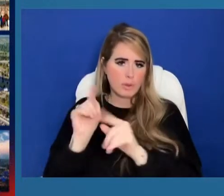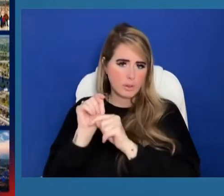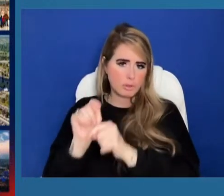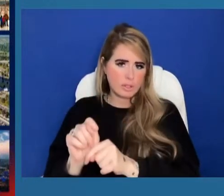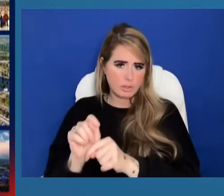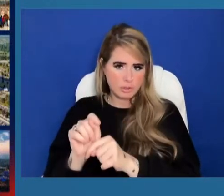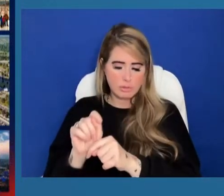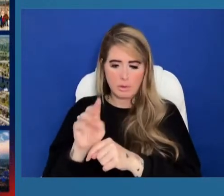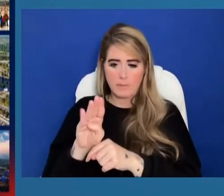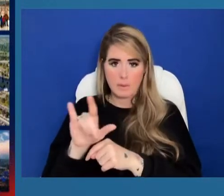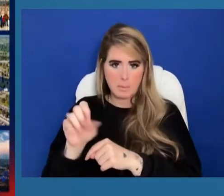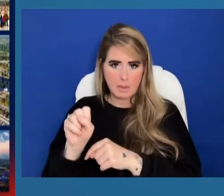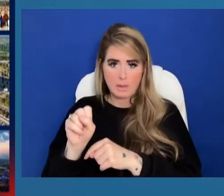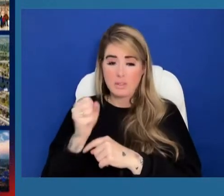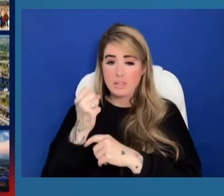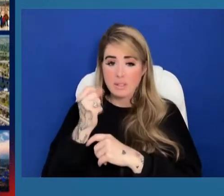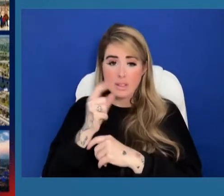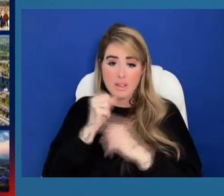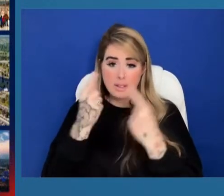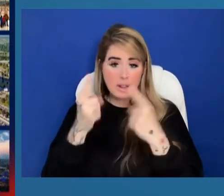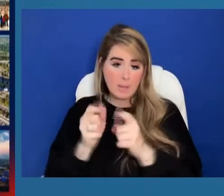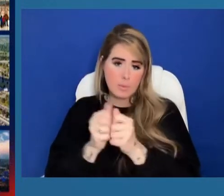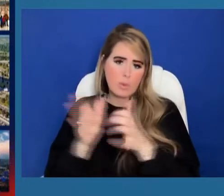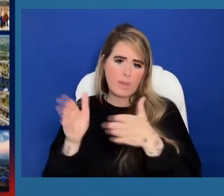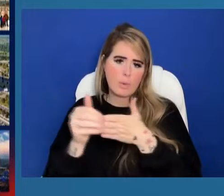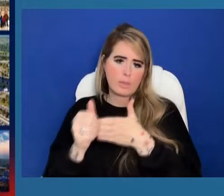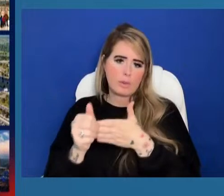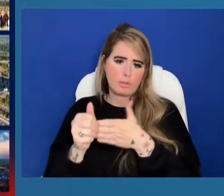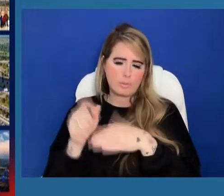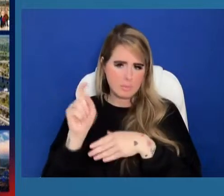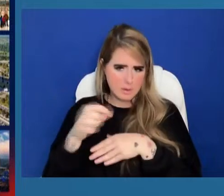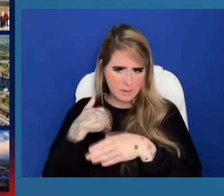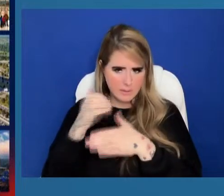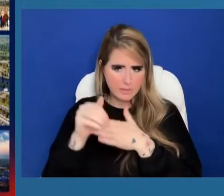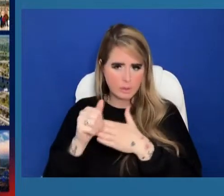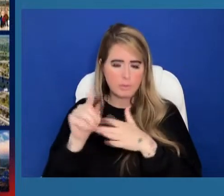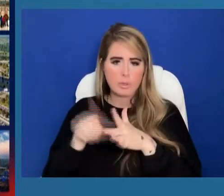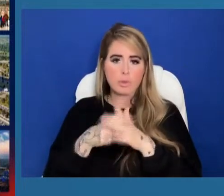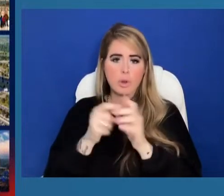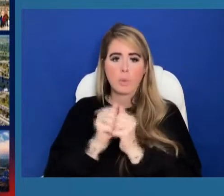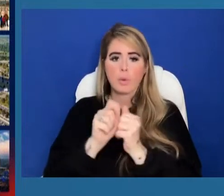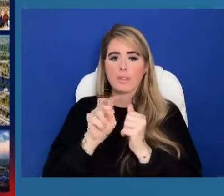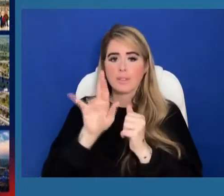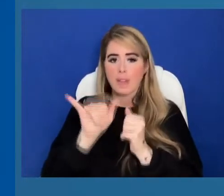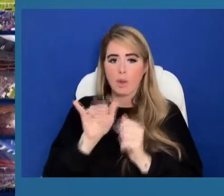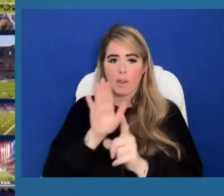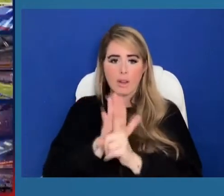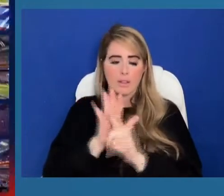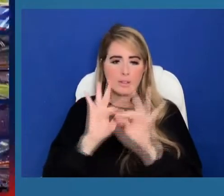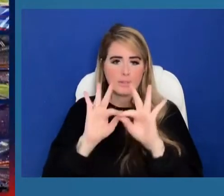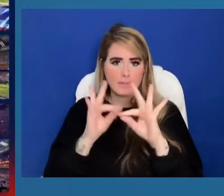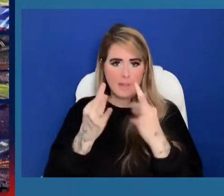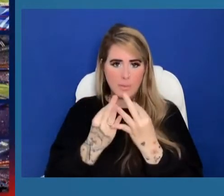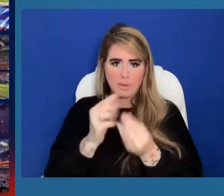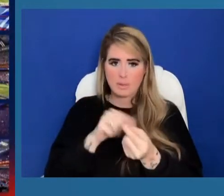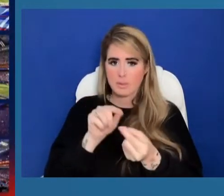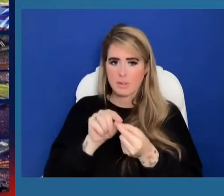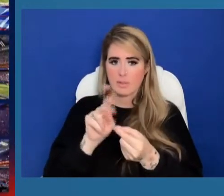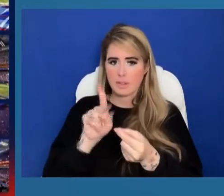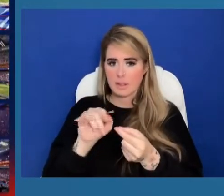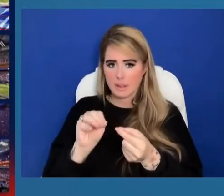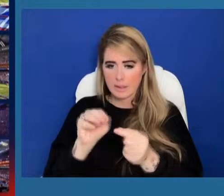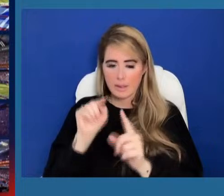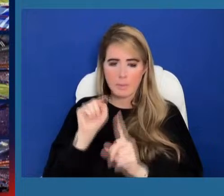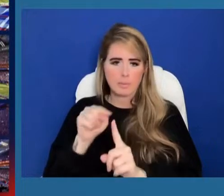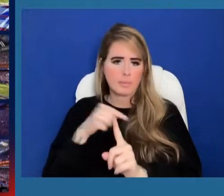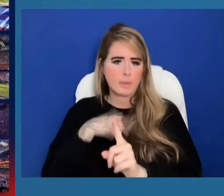and it doesn't happen without leadership. I want to start with Terry and his family, particularly Kim, who I know